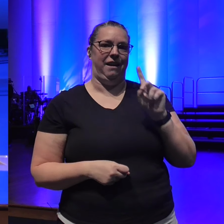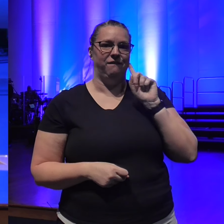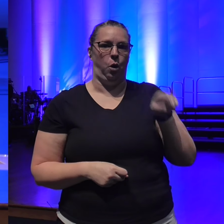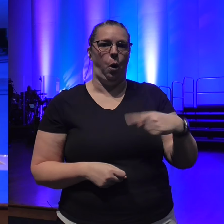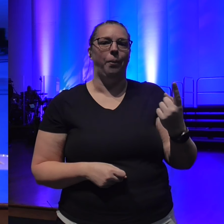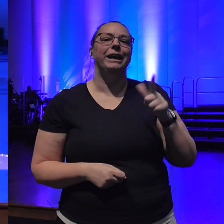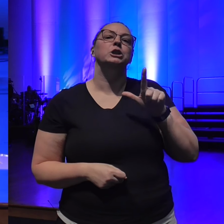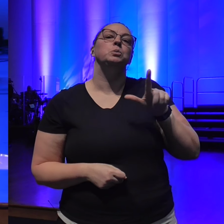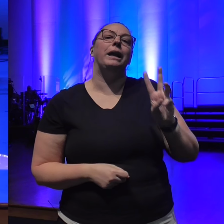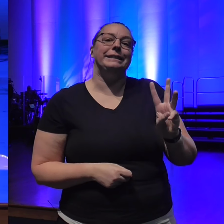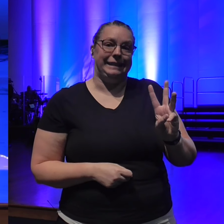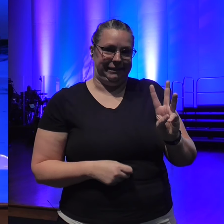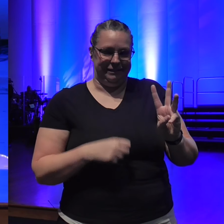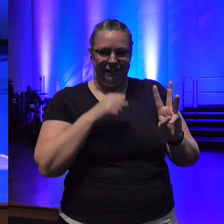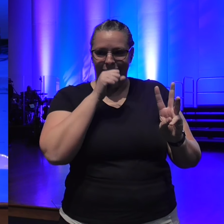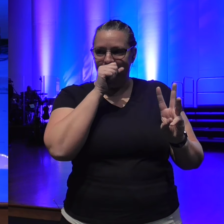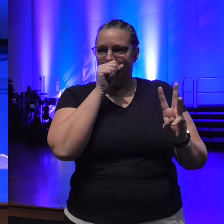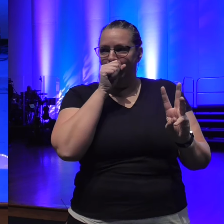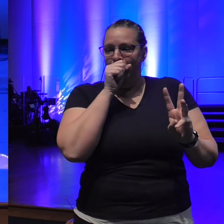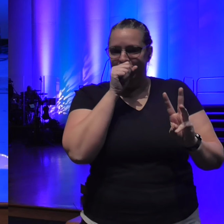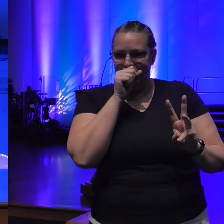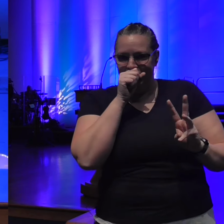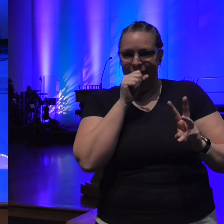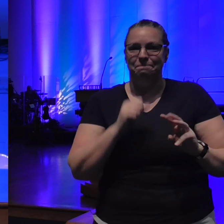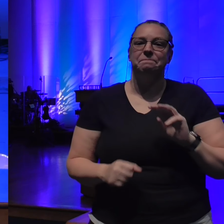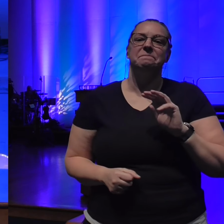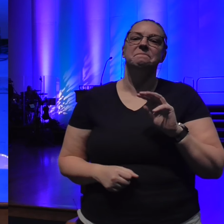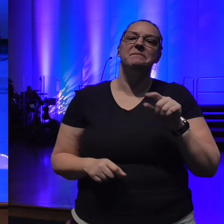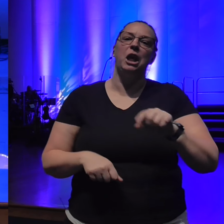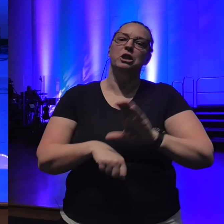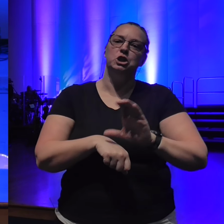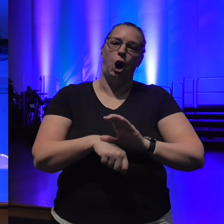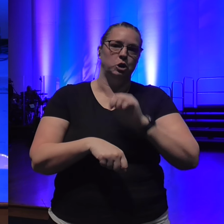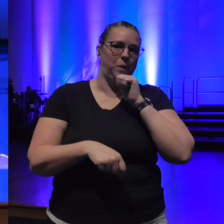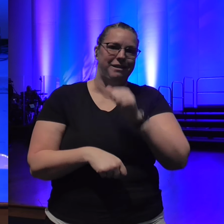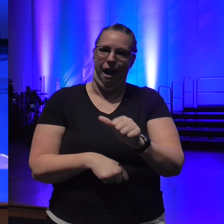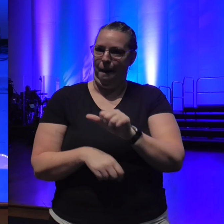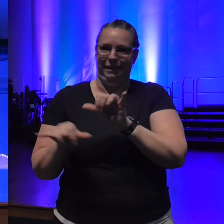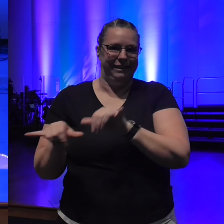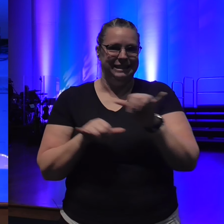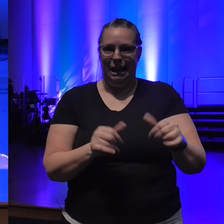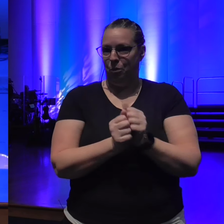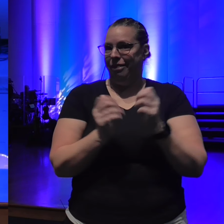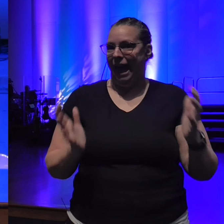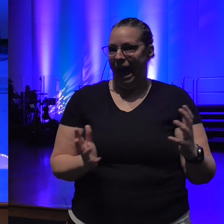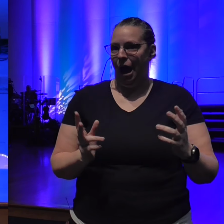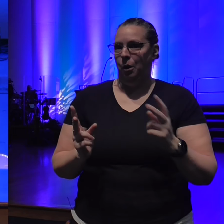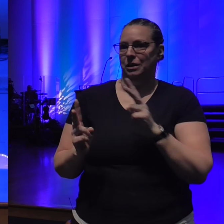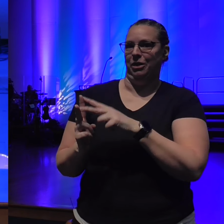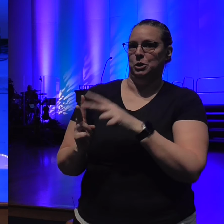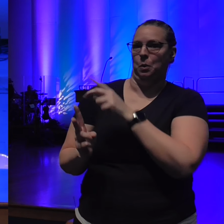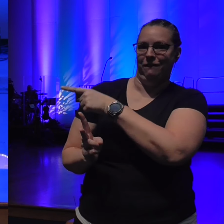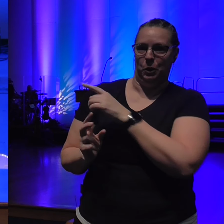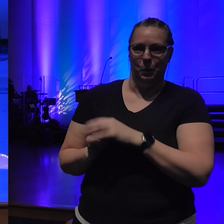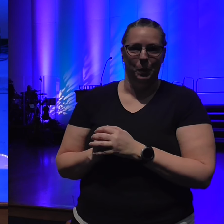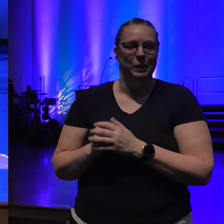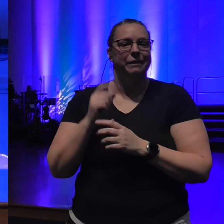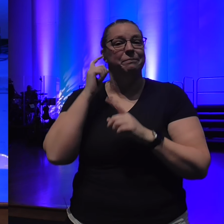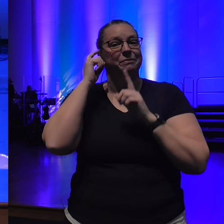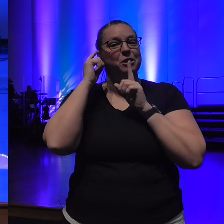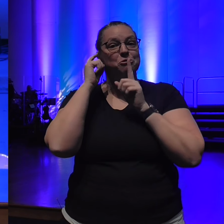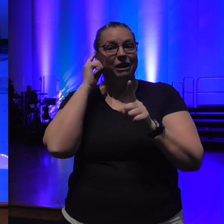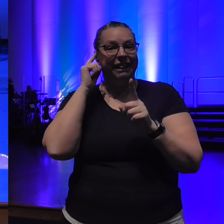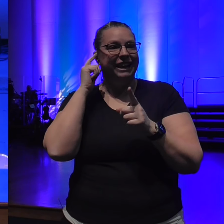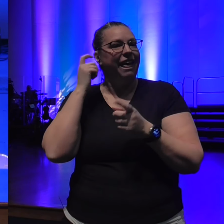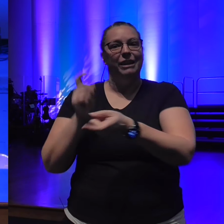26 years. And Mile High Church would not be what it is without the two of you. And so you get